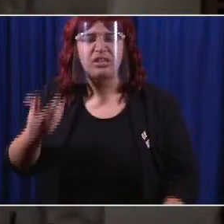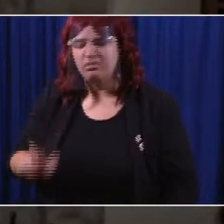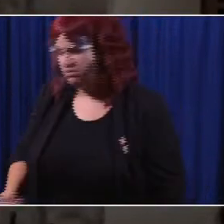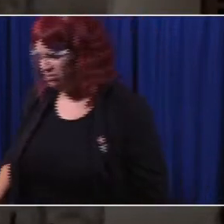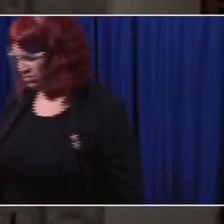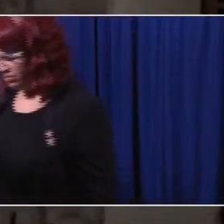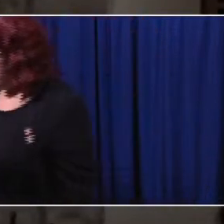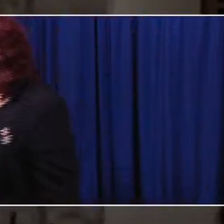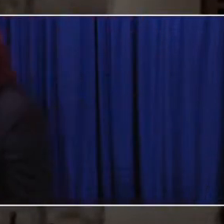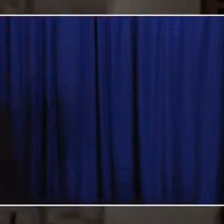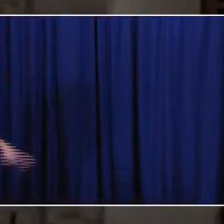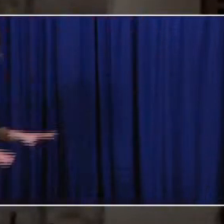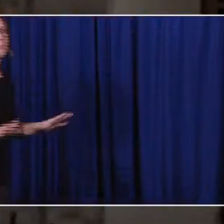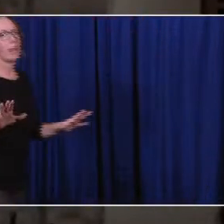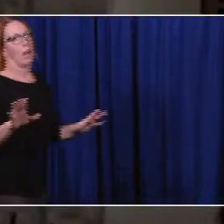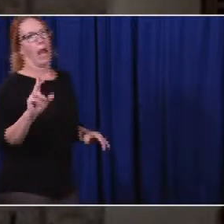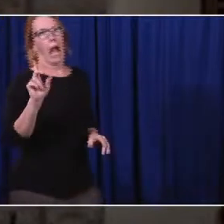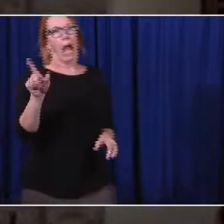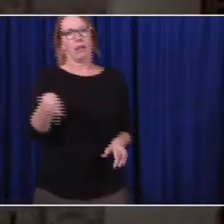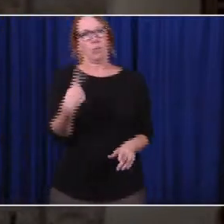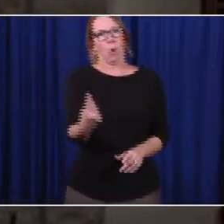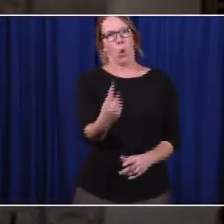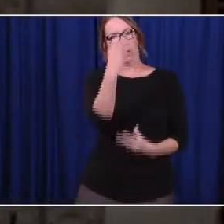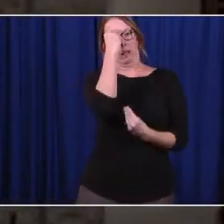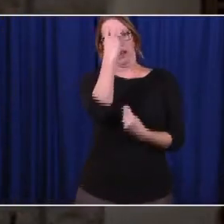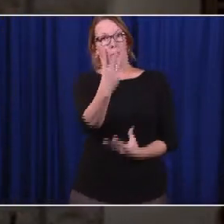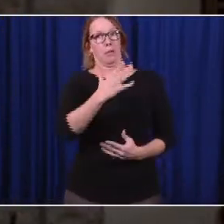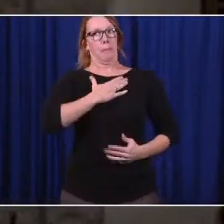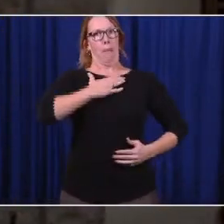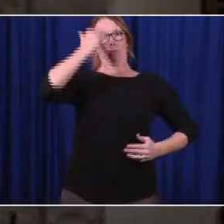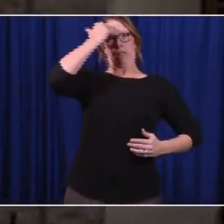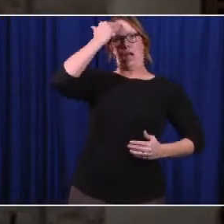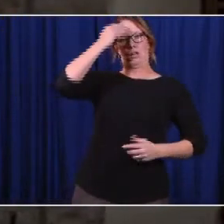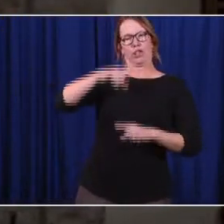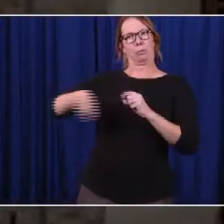again, medical experts are the ones to talk about that.